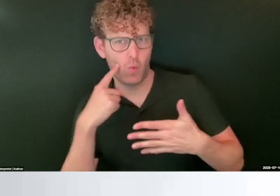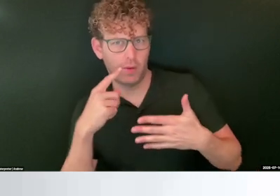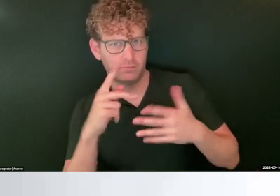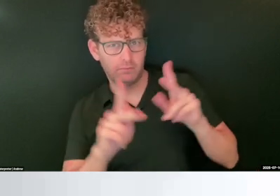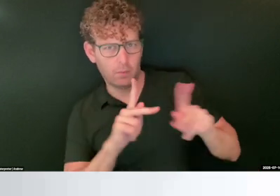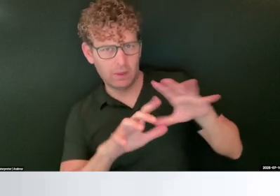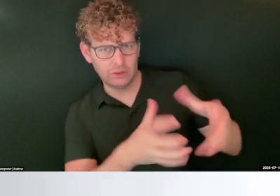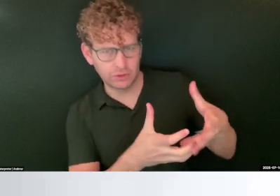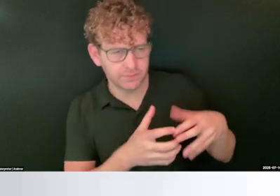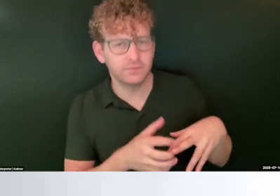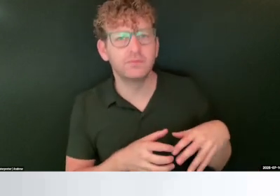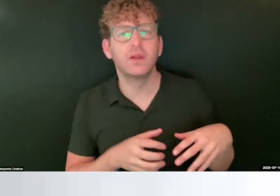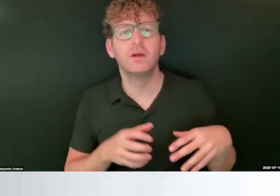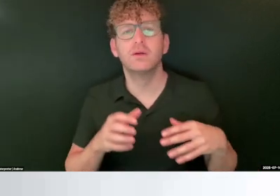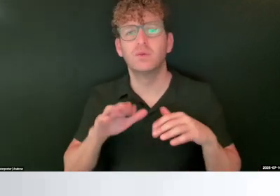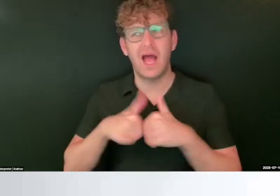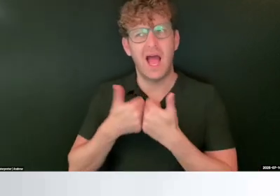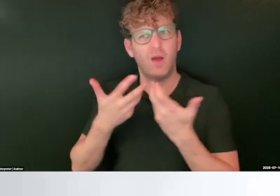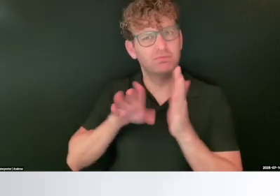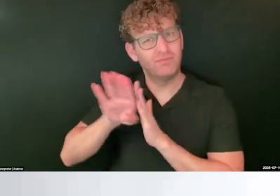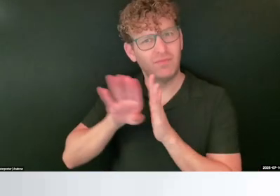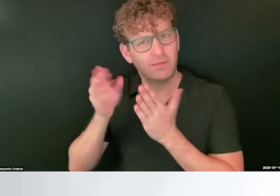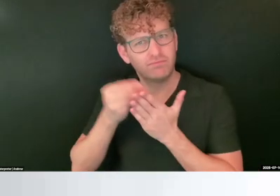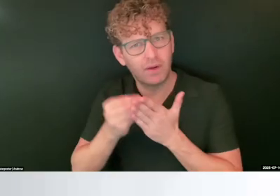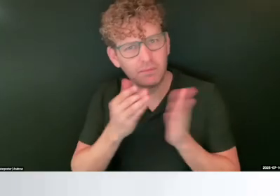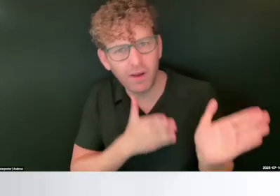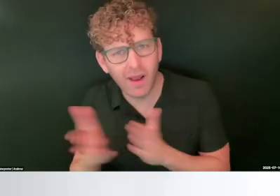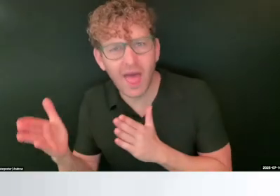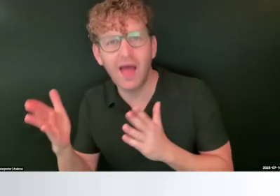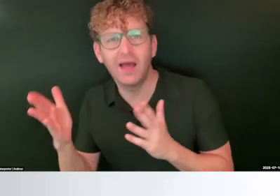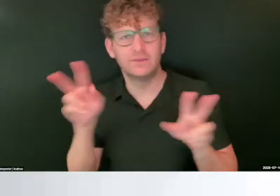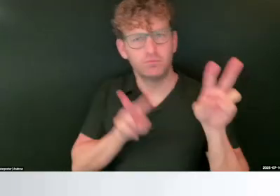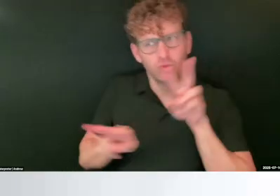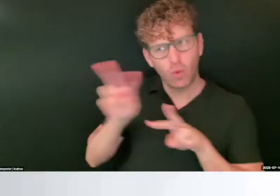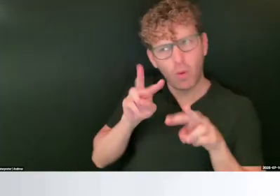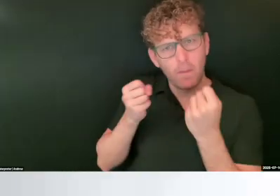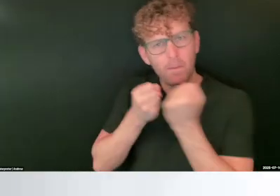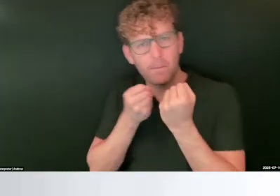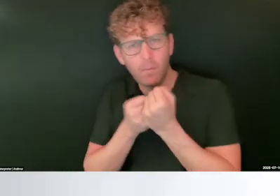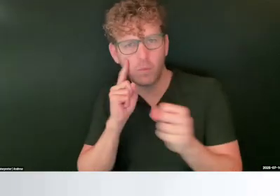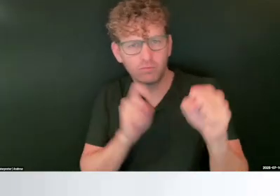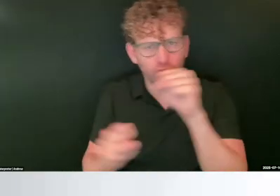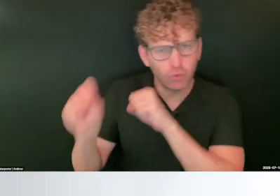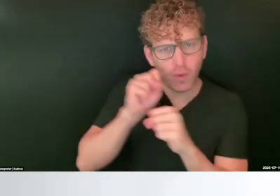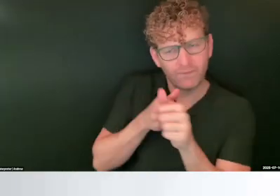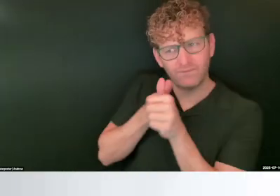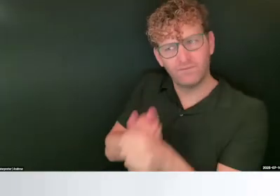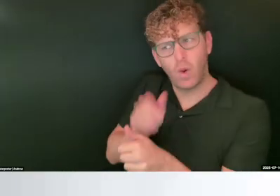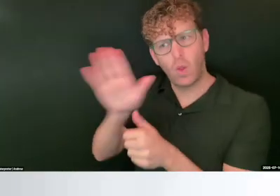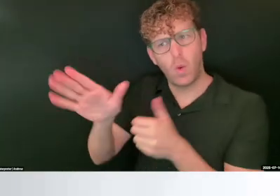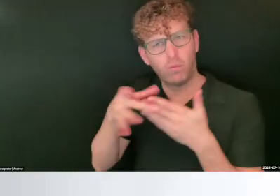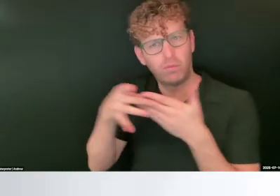sources that drive how we develop our funding plan. We also look to support the strategies and follow the guidance outlined in numerous